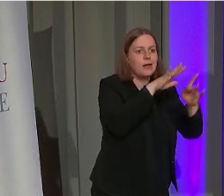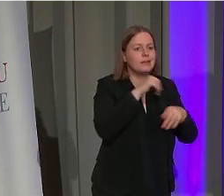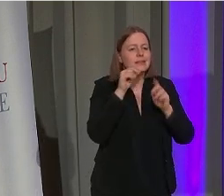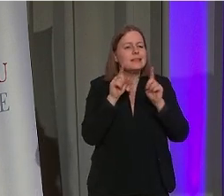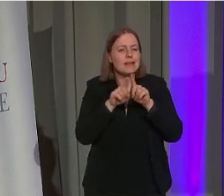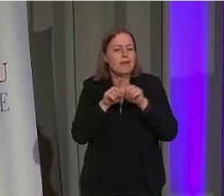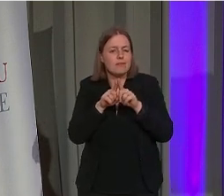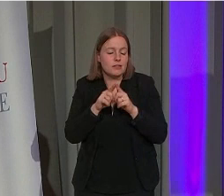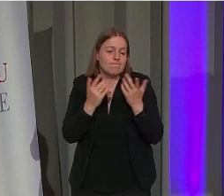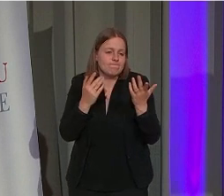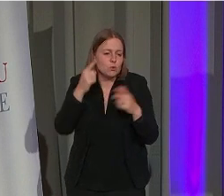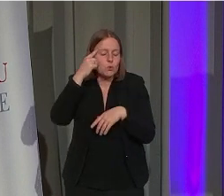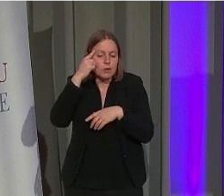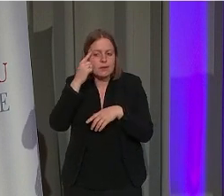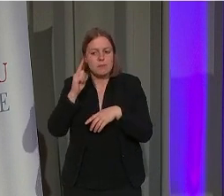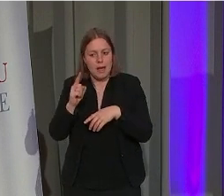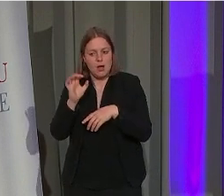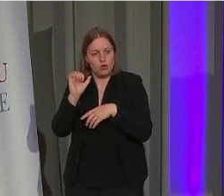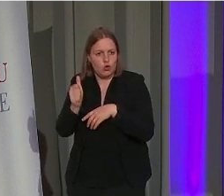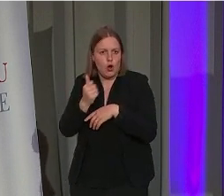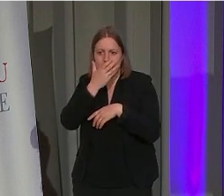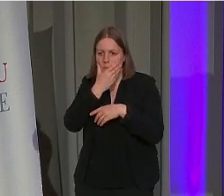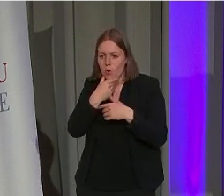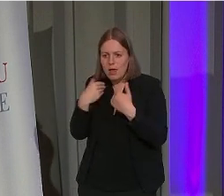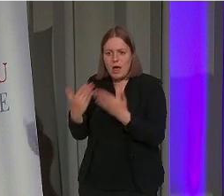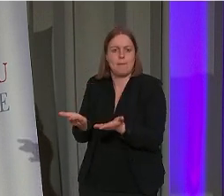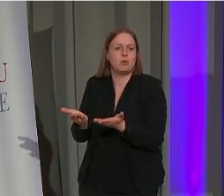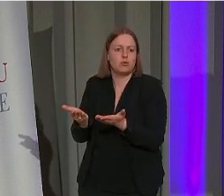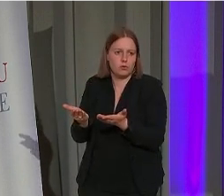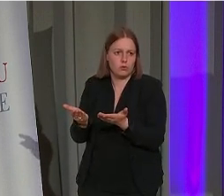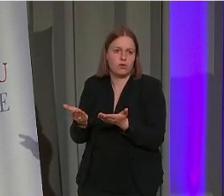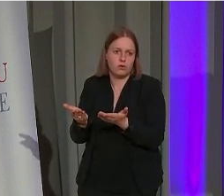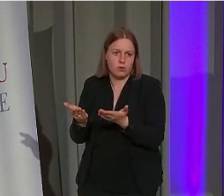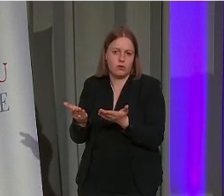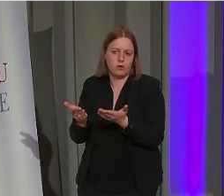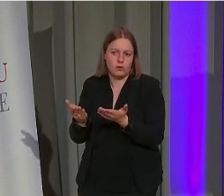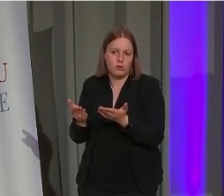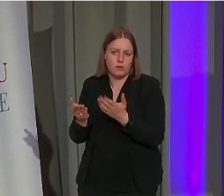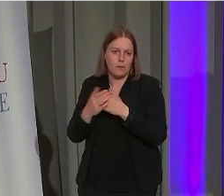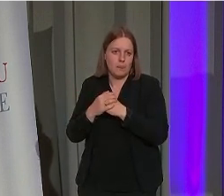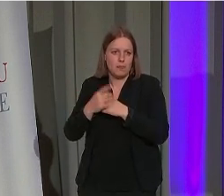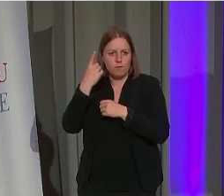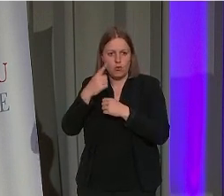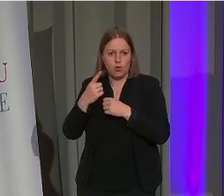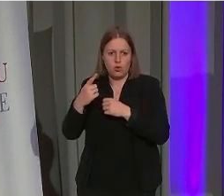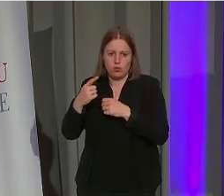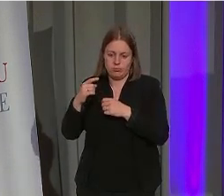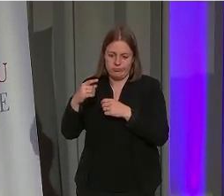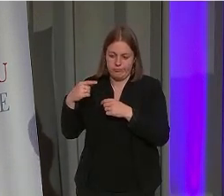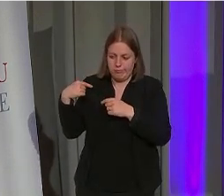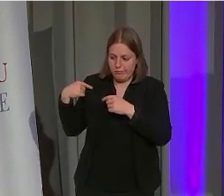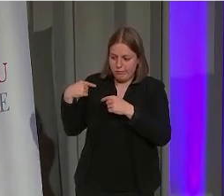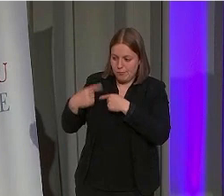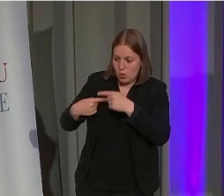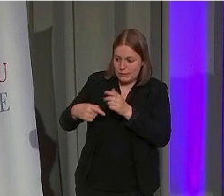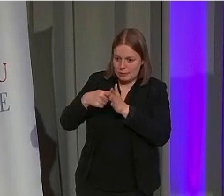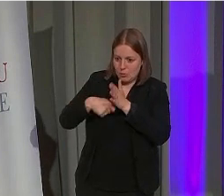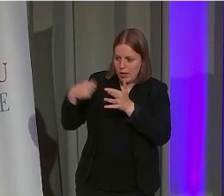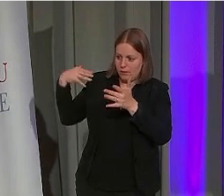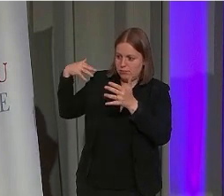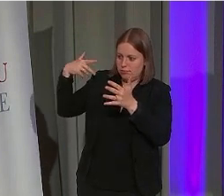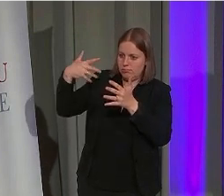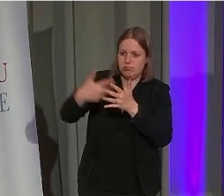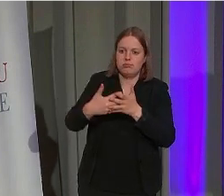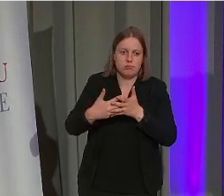a real life visit, but we think it's a good alternative that is offered to people who can't go inside